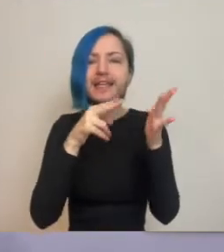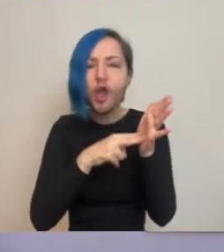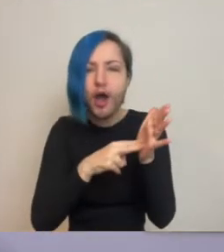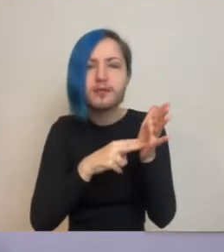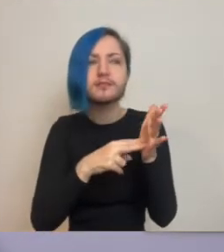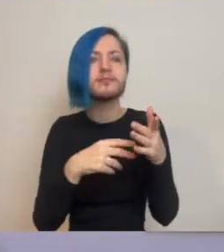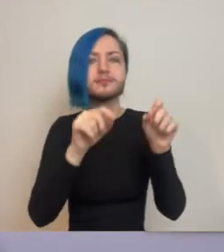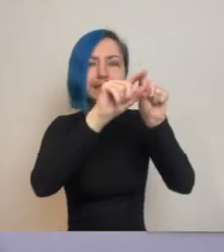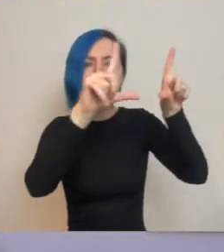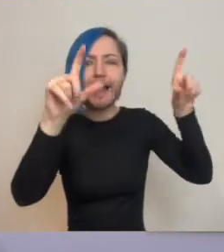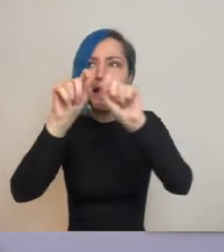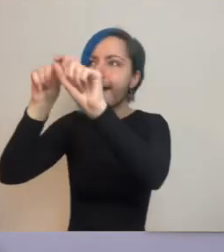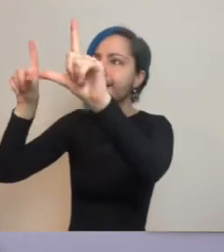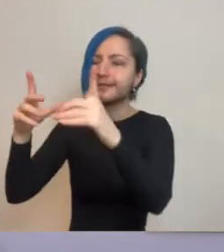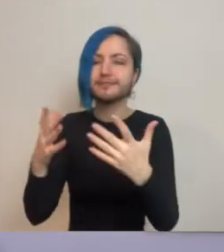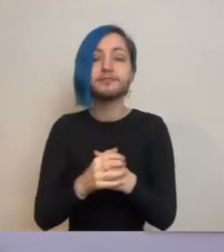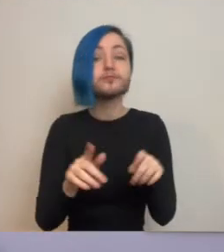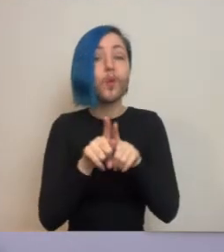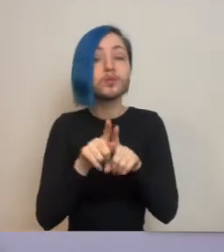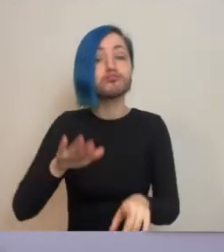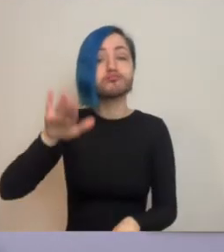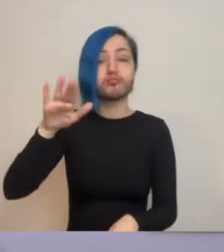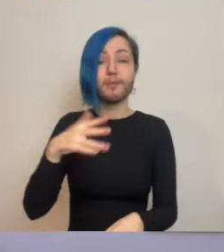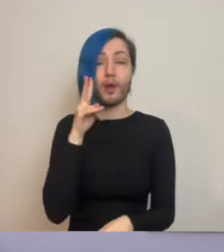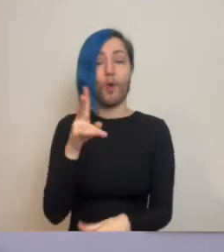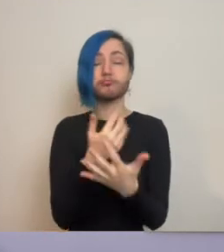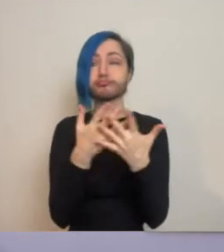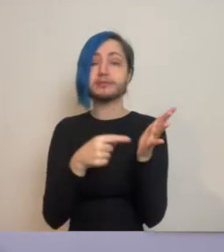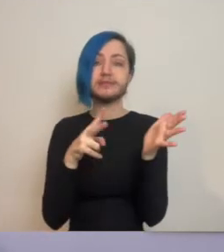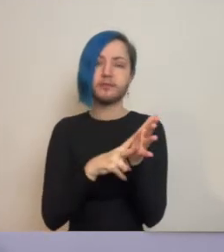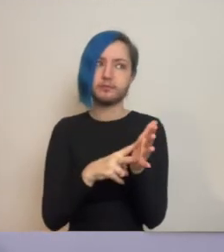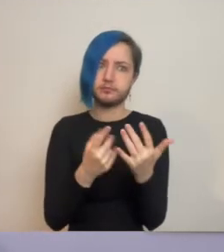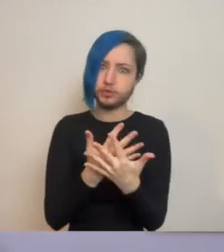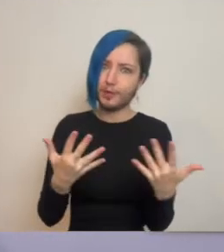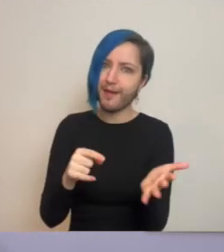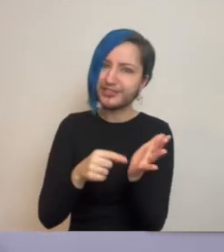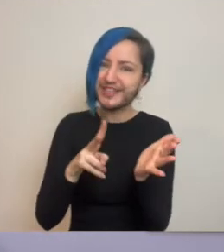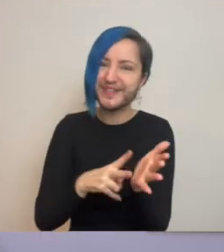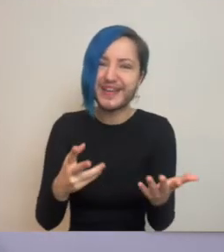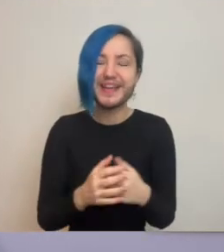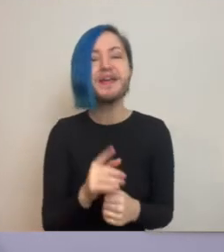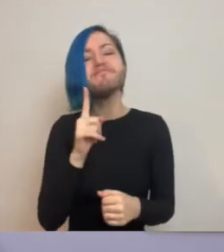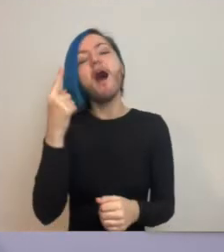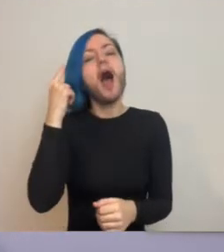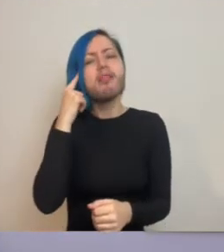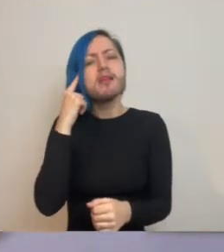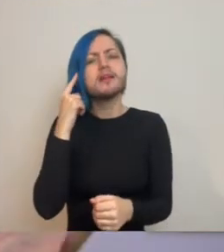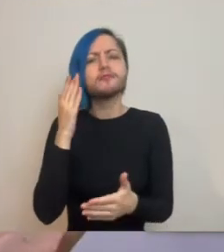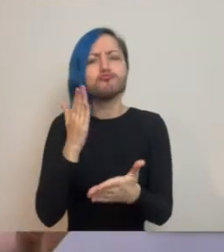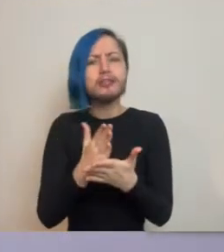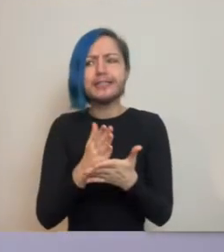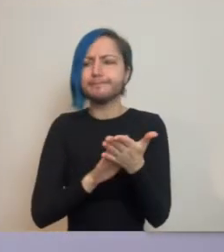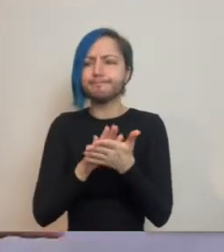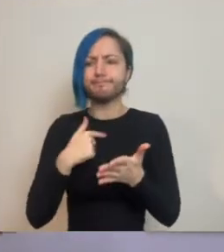Also, when I was a kid, I loved watching TV. I probably watched loads too much TV, actually. But I think it really gave me an